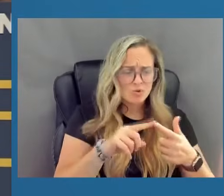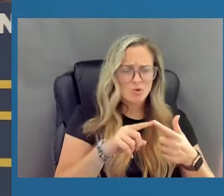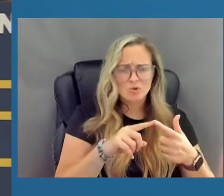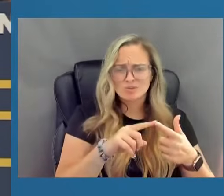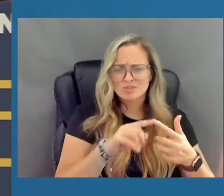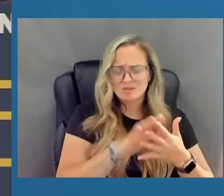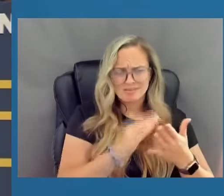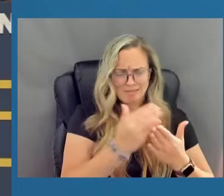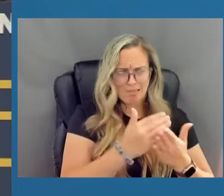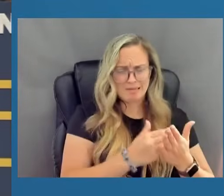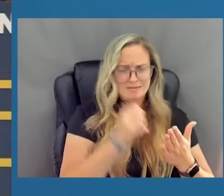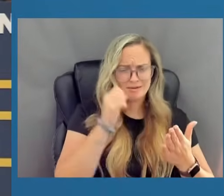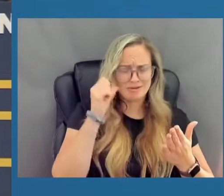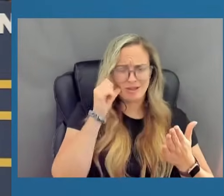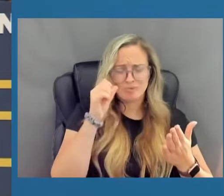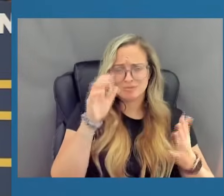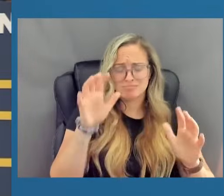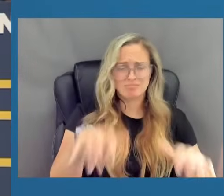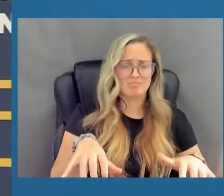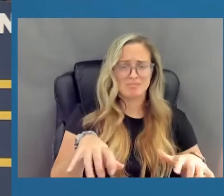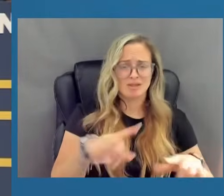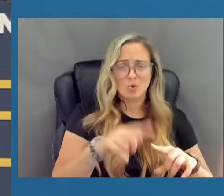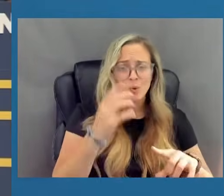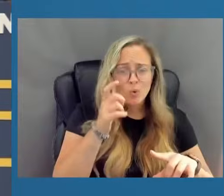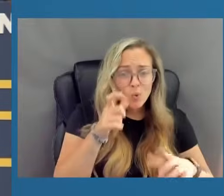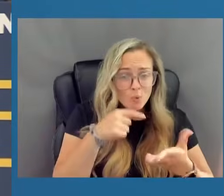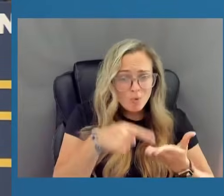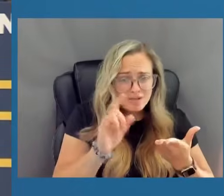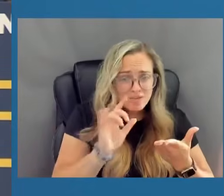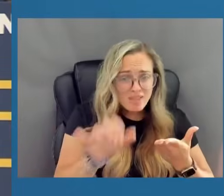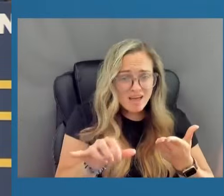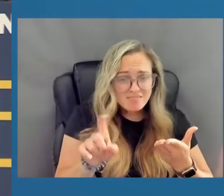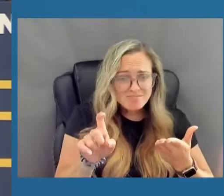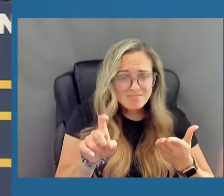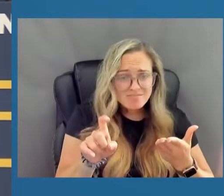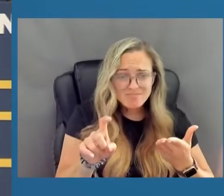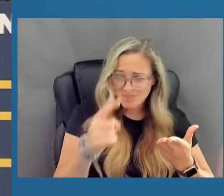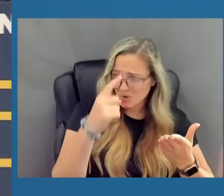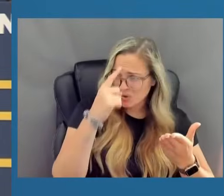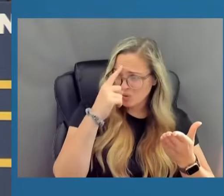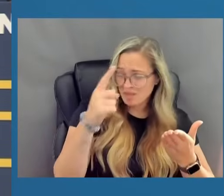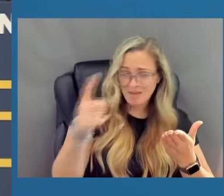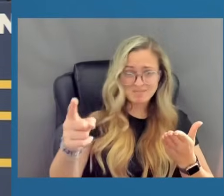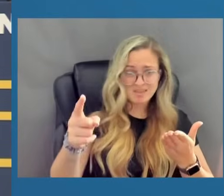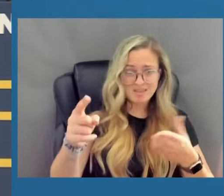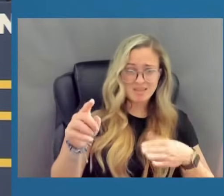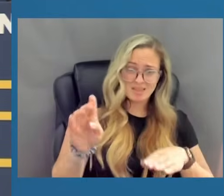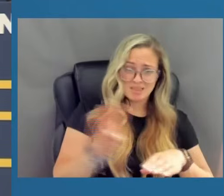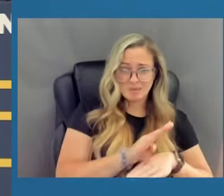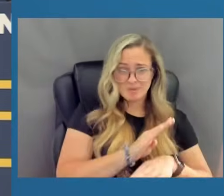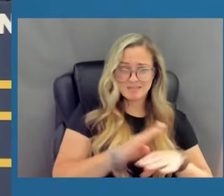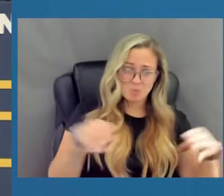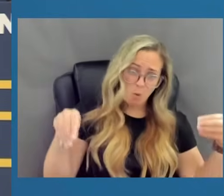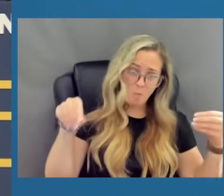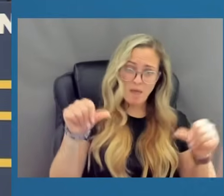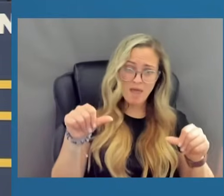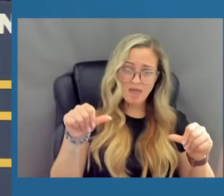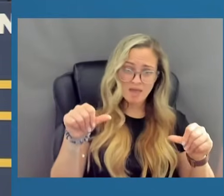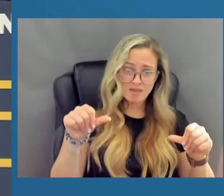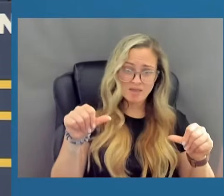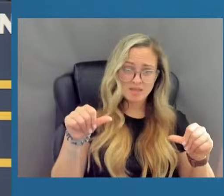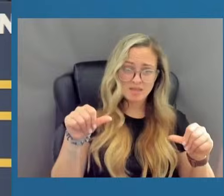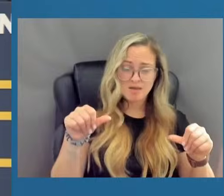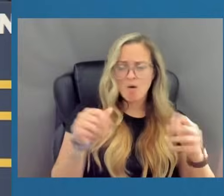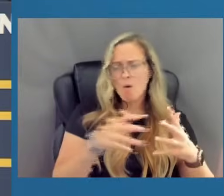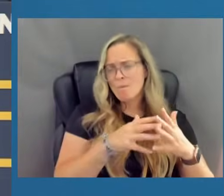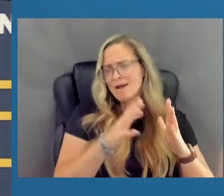was mind-boggling. And you know who pays for that? You think the big corporate giants are going to say, you know what? Americans